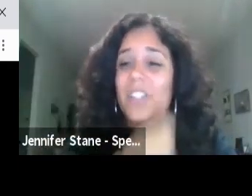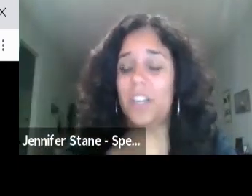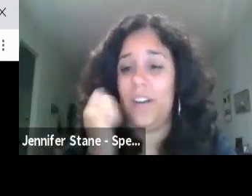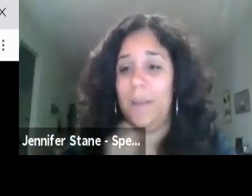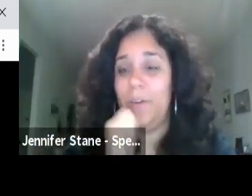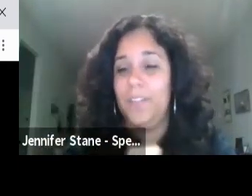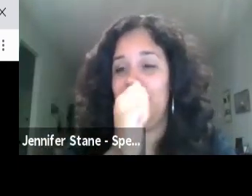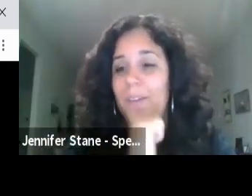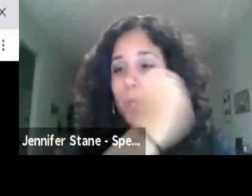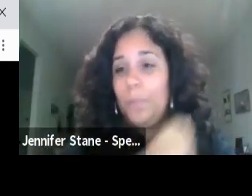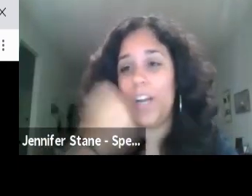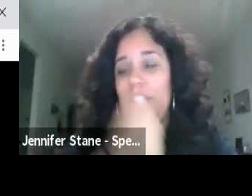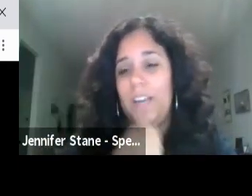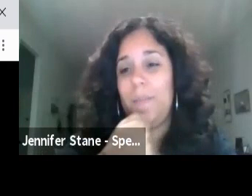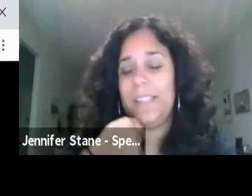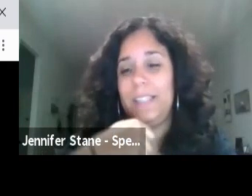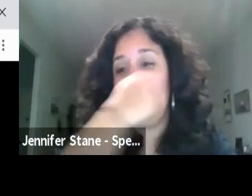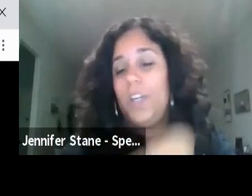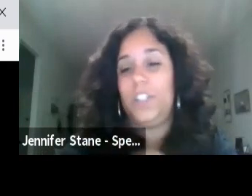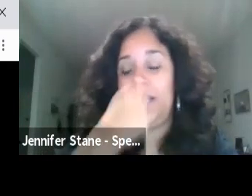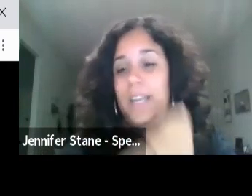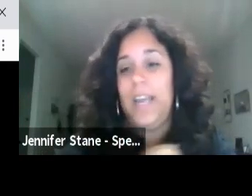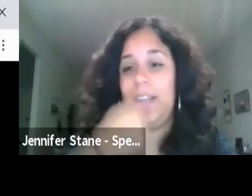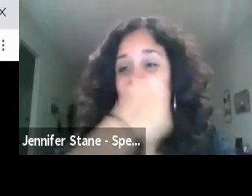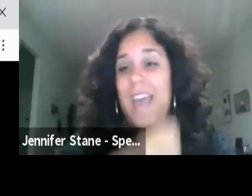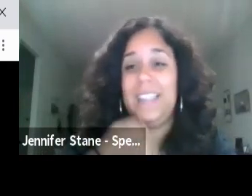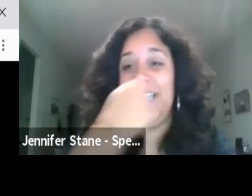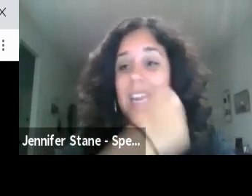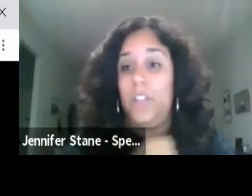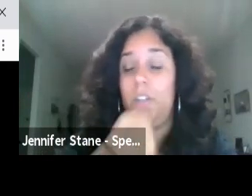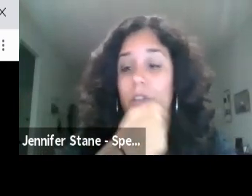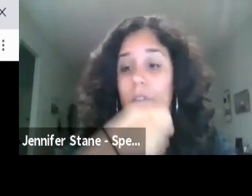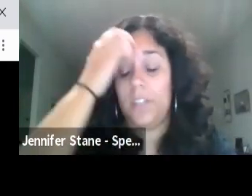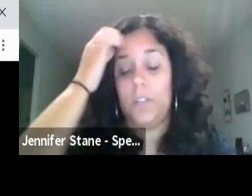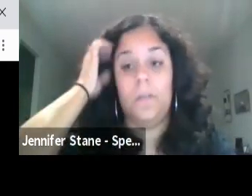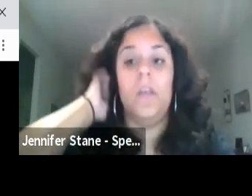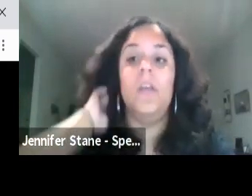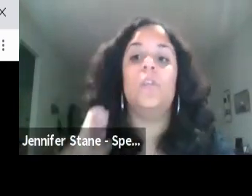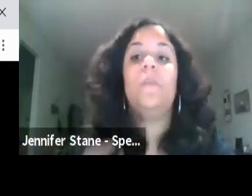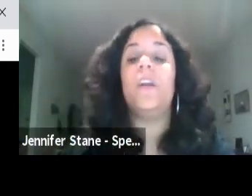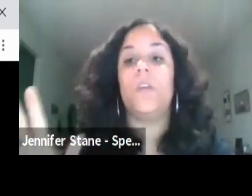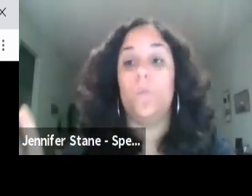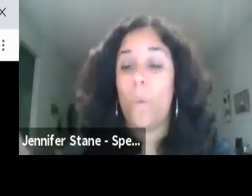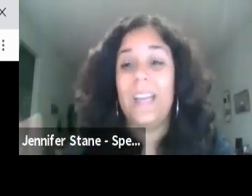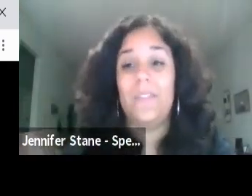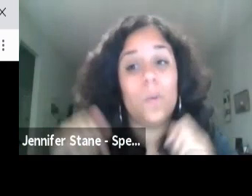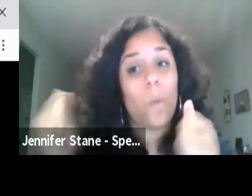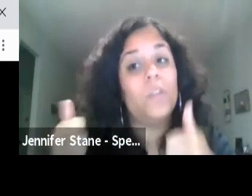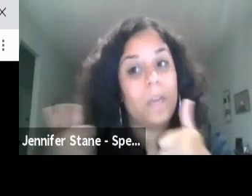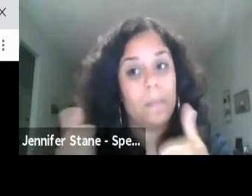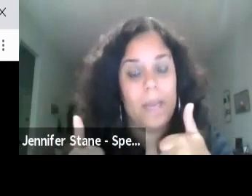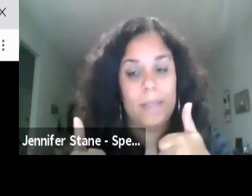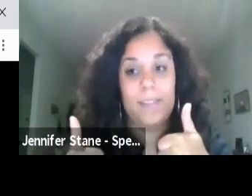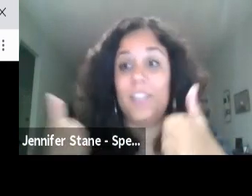like etching your enamel. When you're brushing, you're basically brushing the acid into the tooth structure. So it's better if you can wait. If you